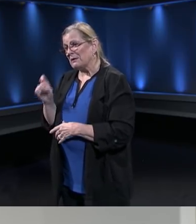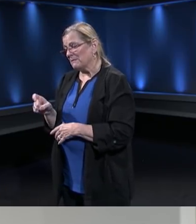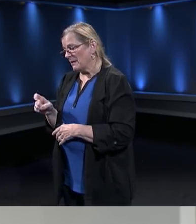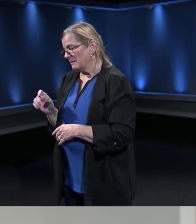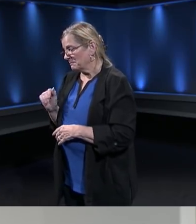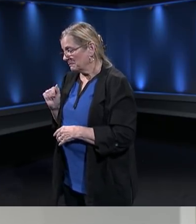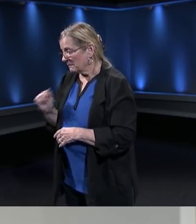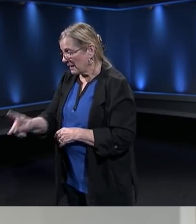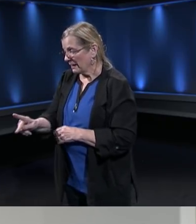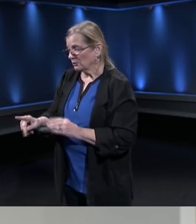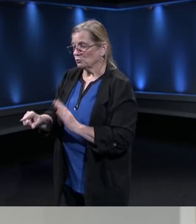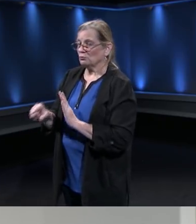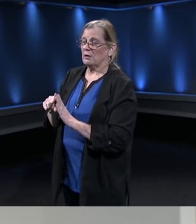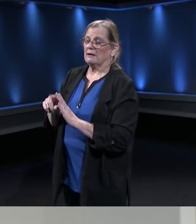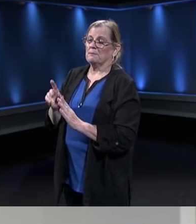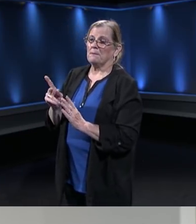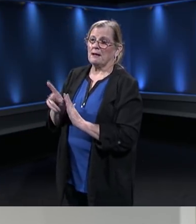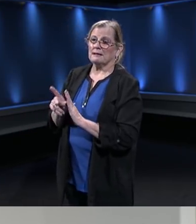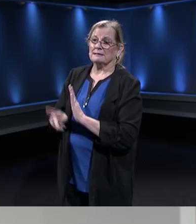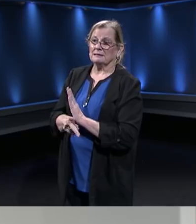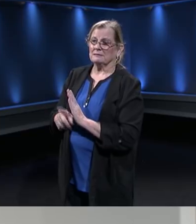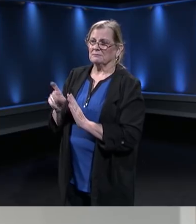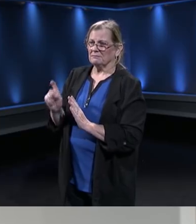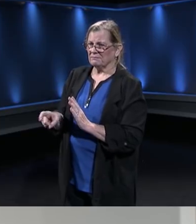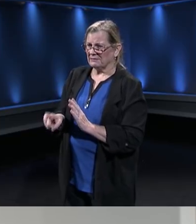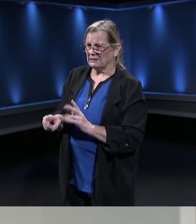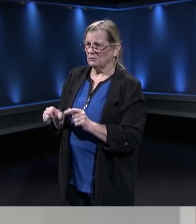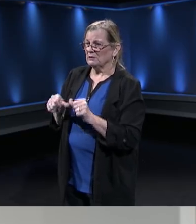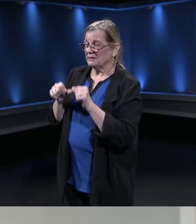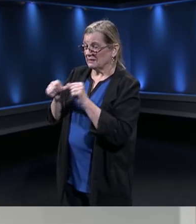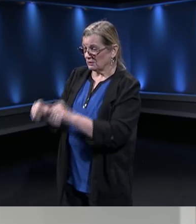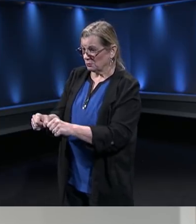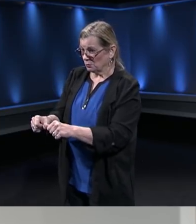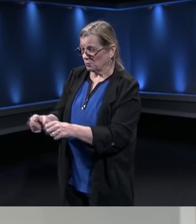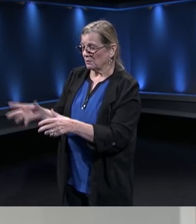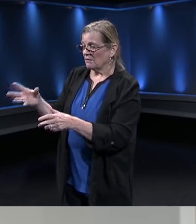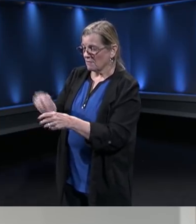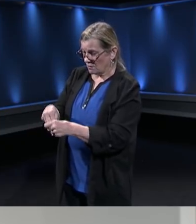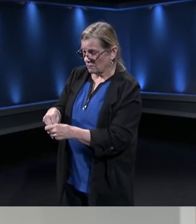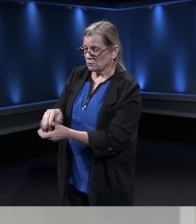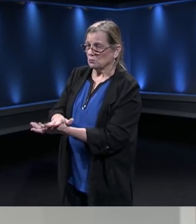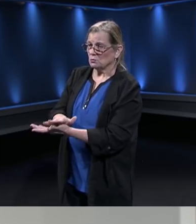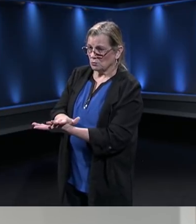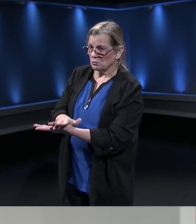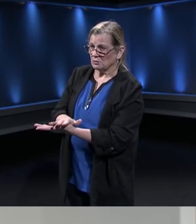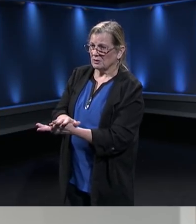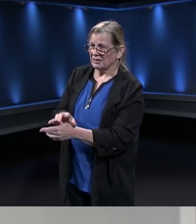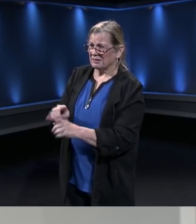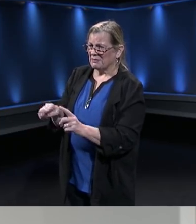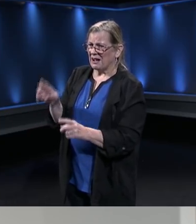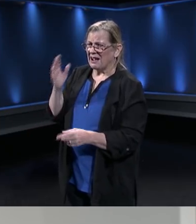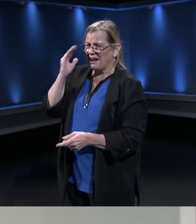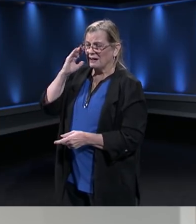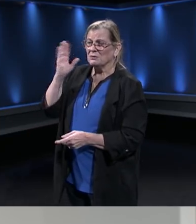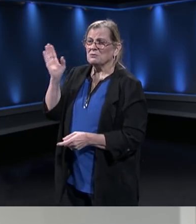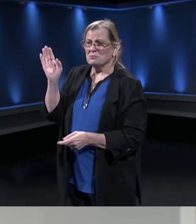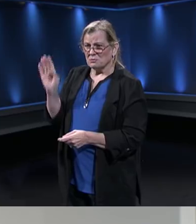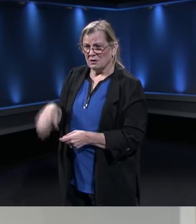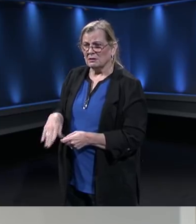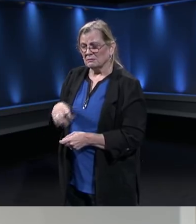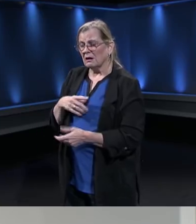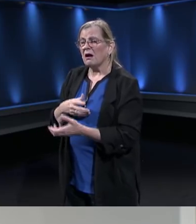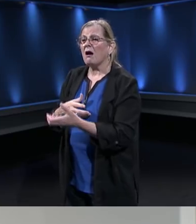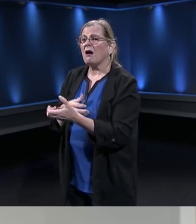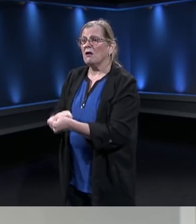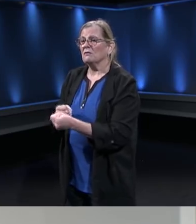do want to do everything we can to keep our students engaged. But we also have to, and I'm confident our teachers will